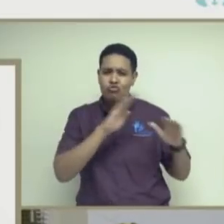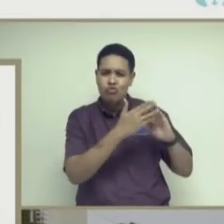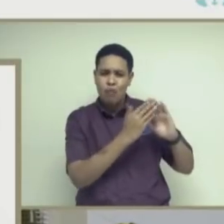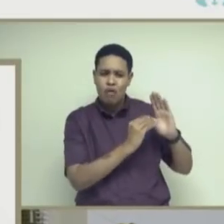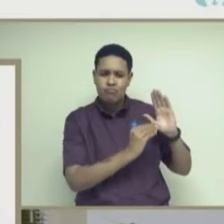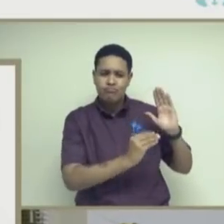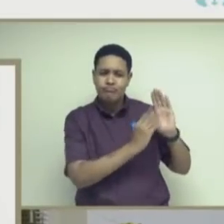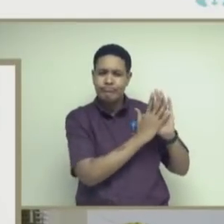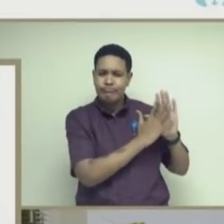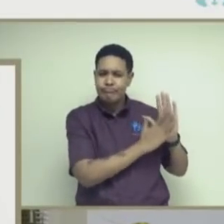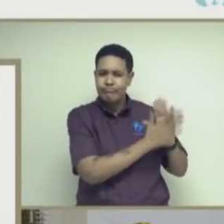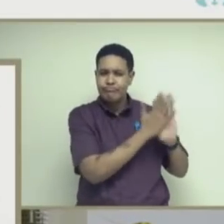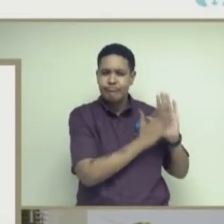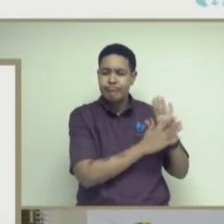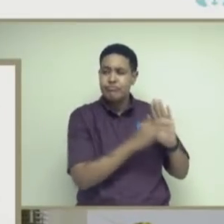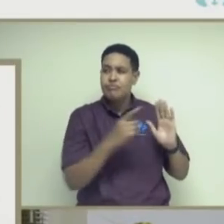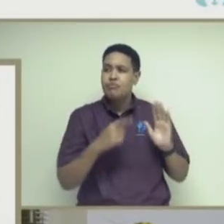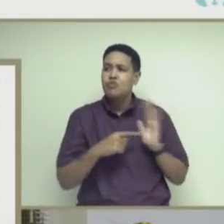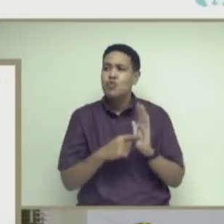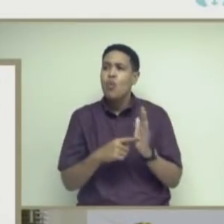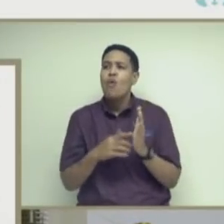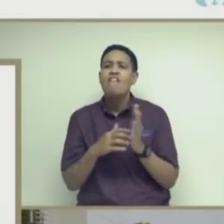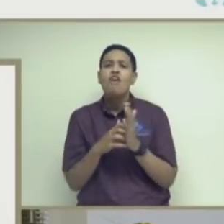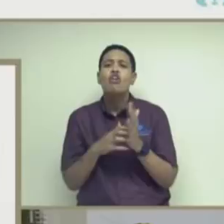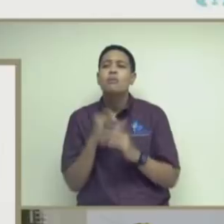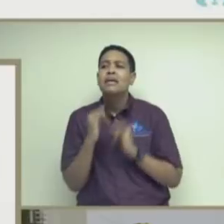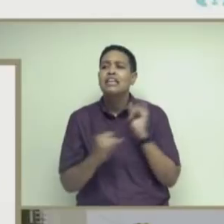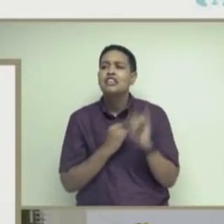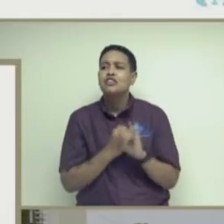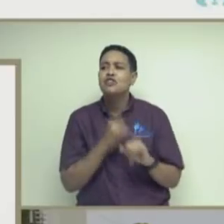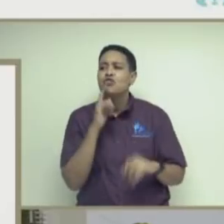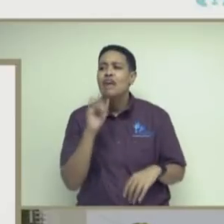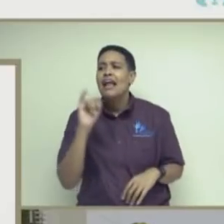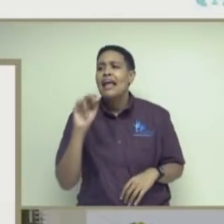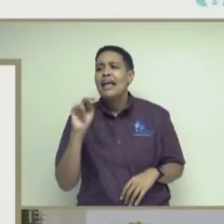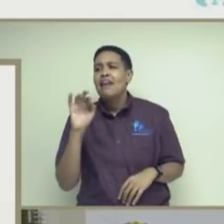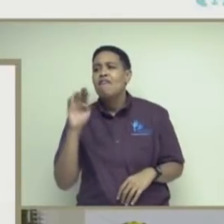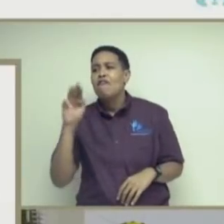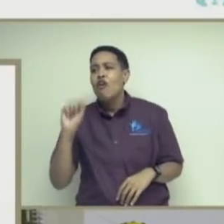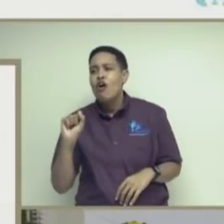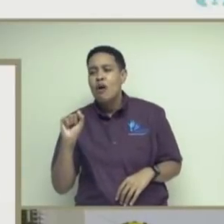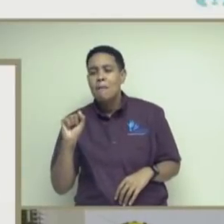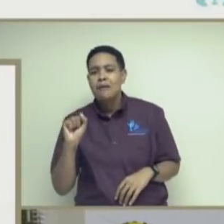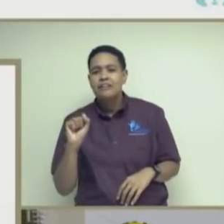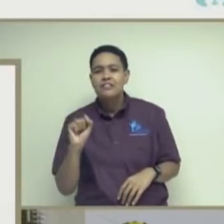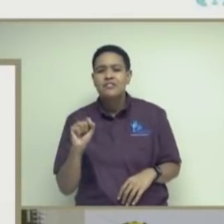some vulnerable institutions. So infirmaries as well as